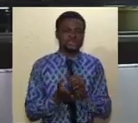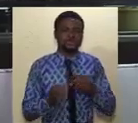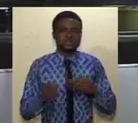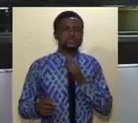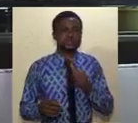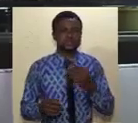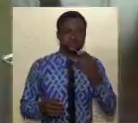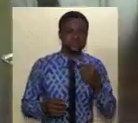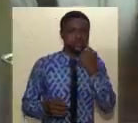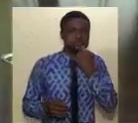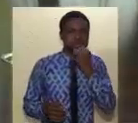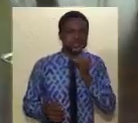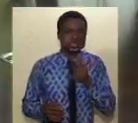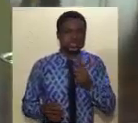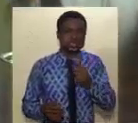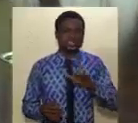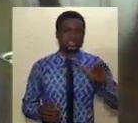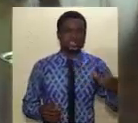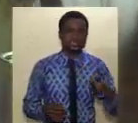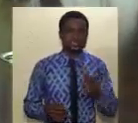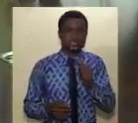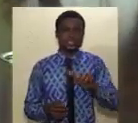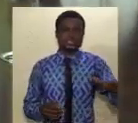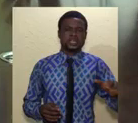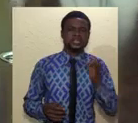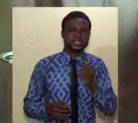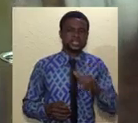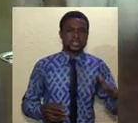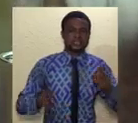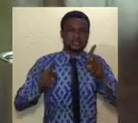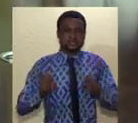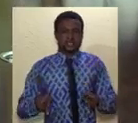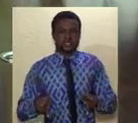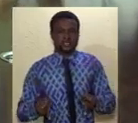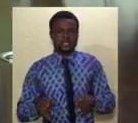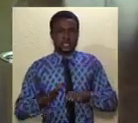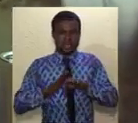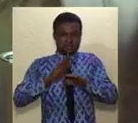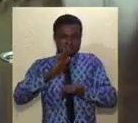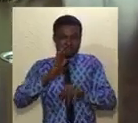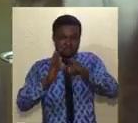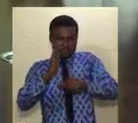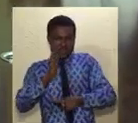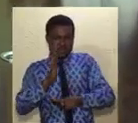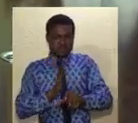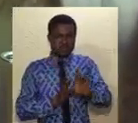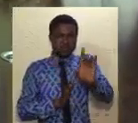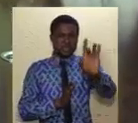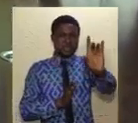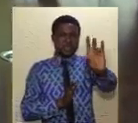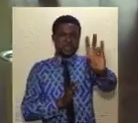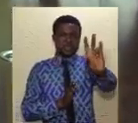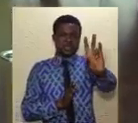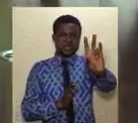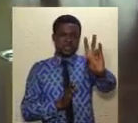who a child is? A child is any person below the age of 18 years old. Yeah. As provided for by the Constitution and